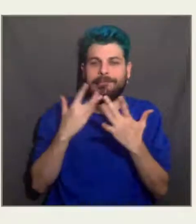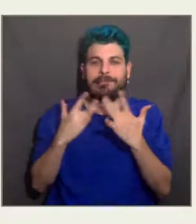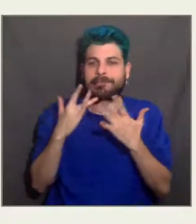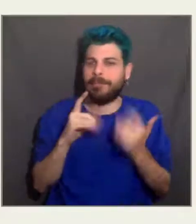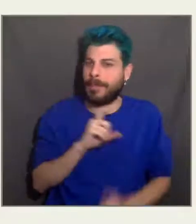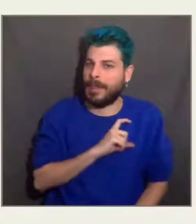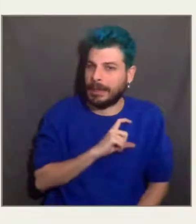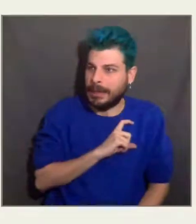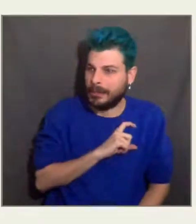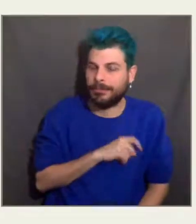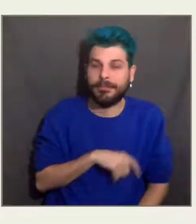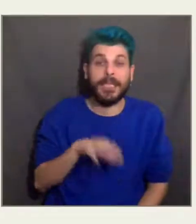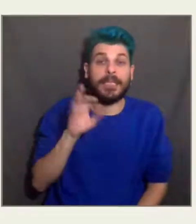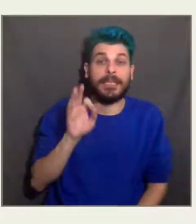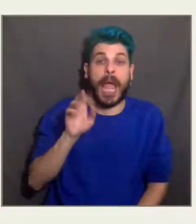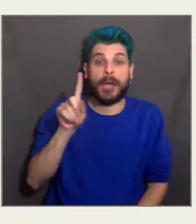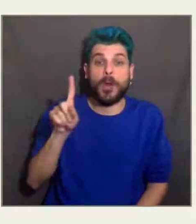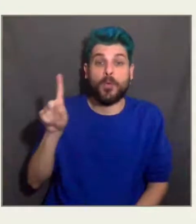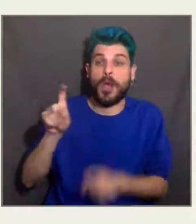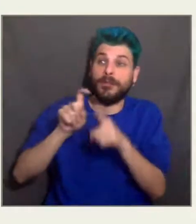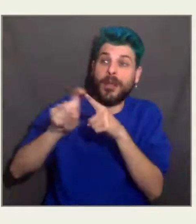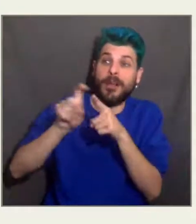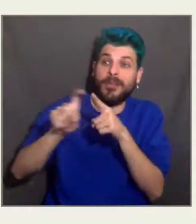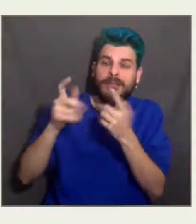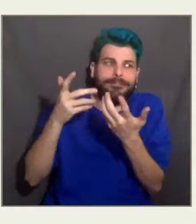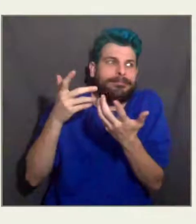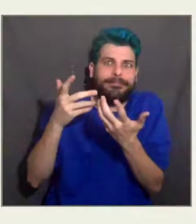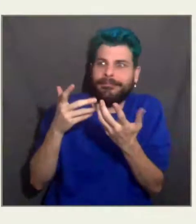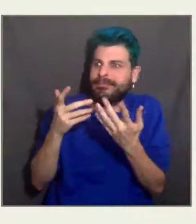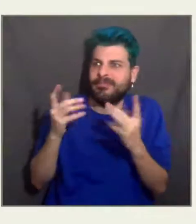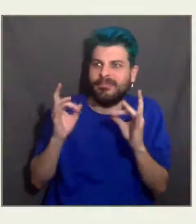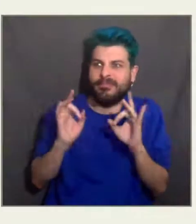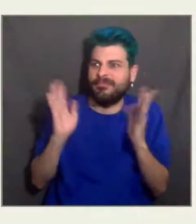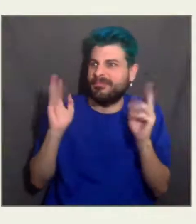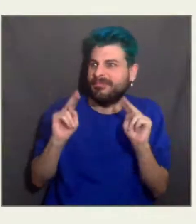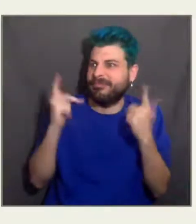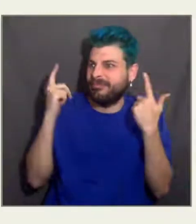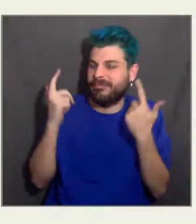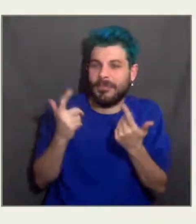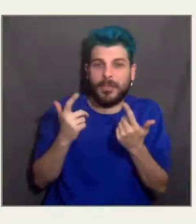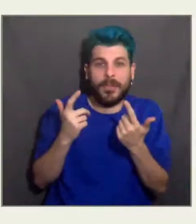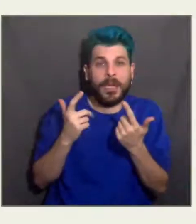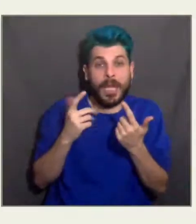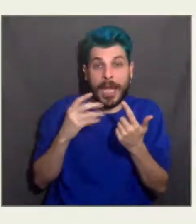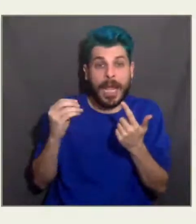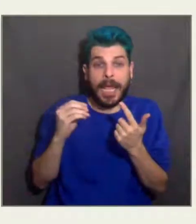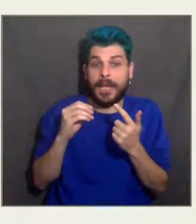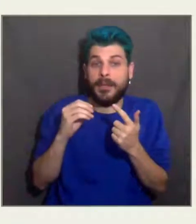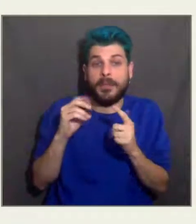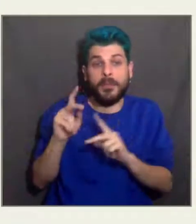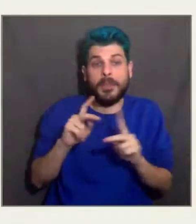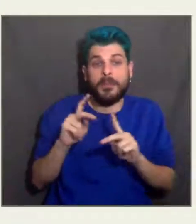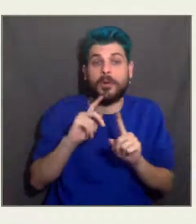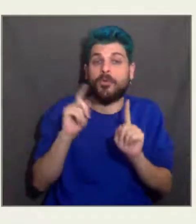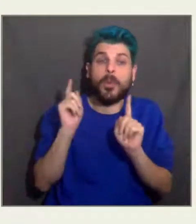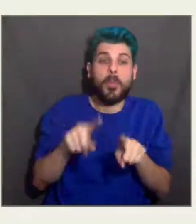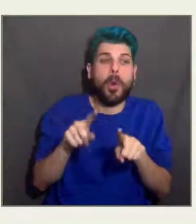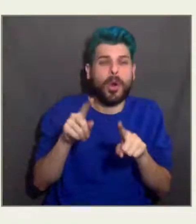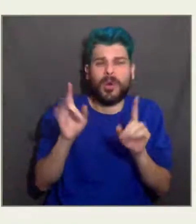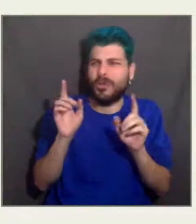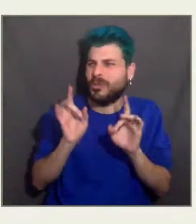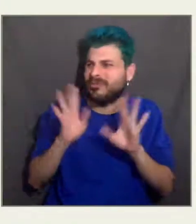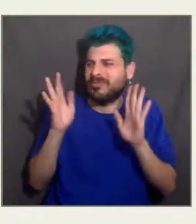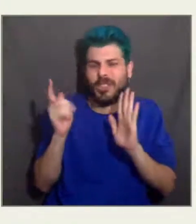to 911 and non-emergency calls and responses to the public reporting crimes and drugs? But again, it's the